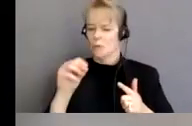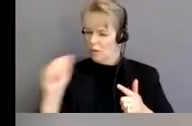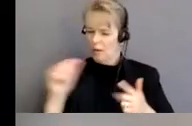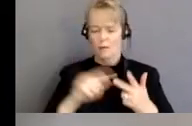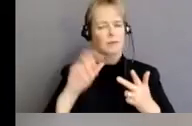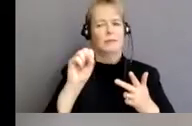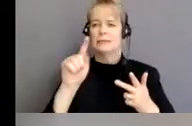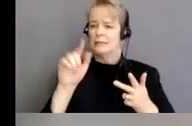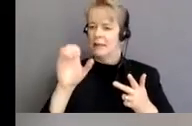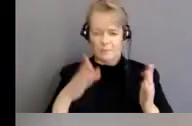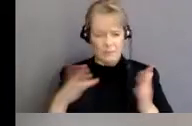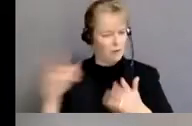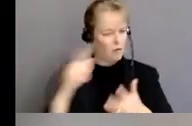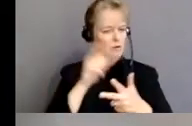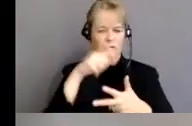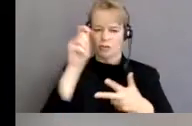place.